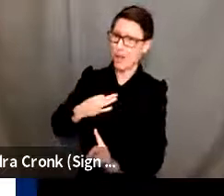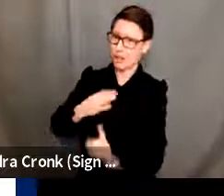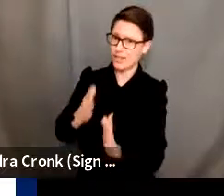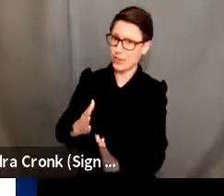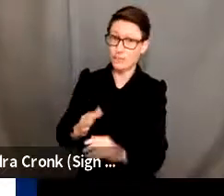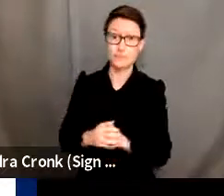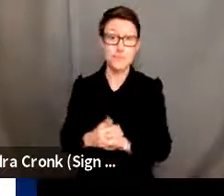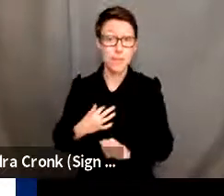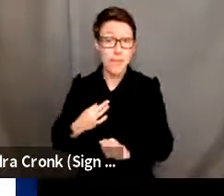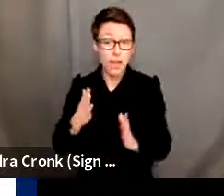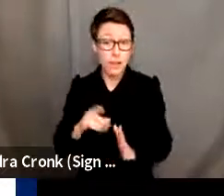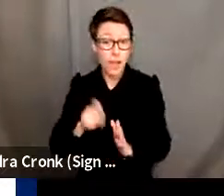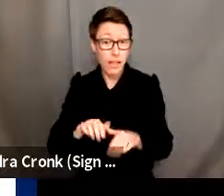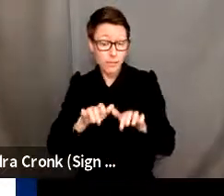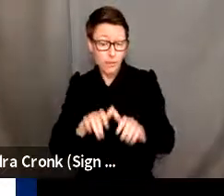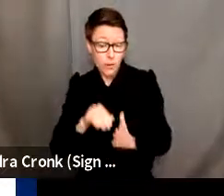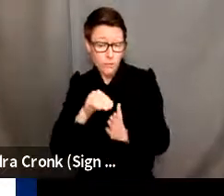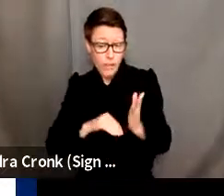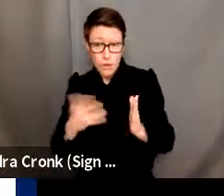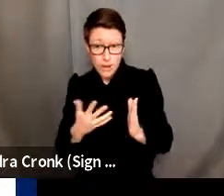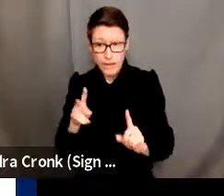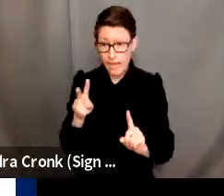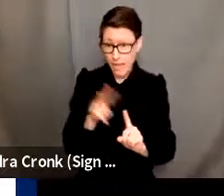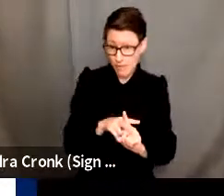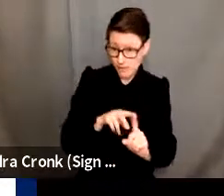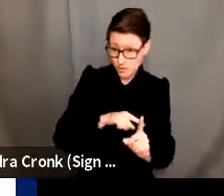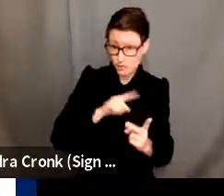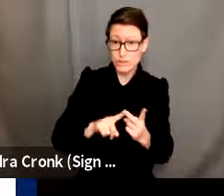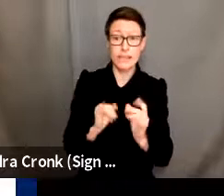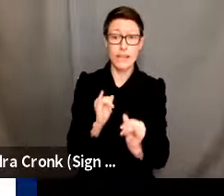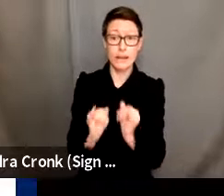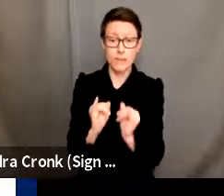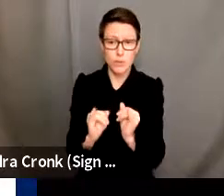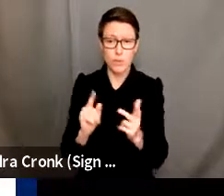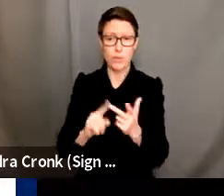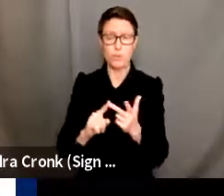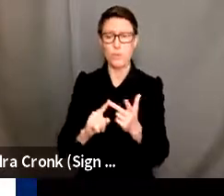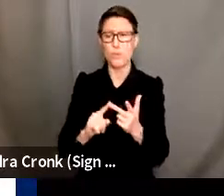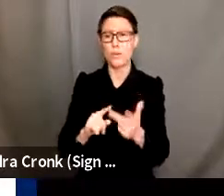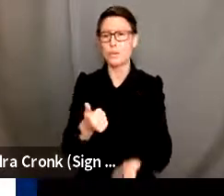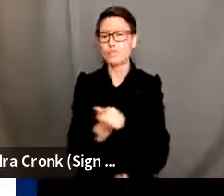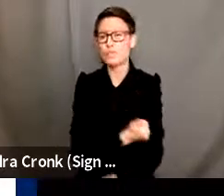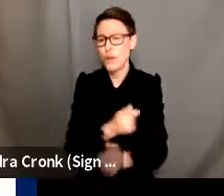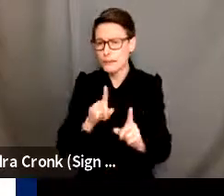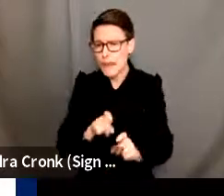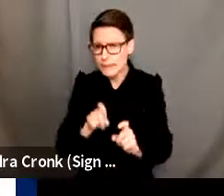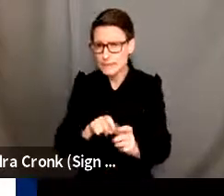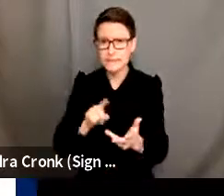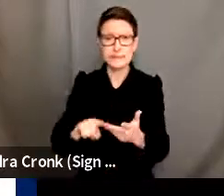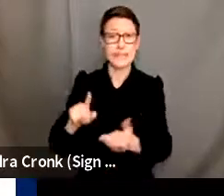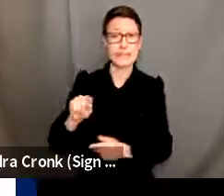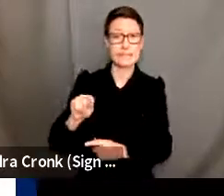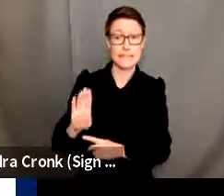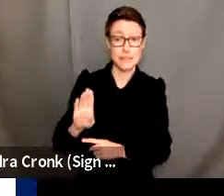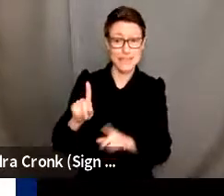the following: an application, an interview, drug test, TB test, and